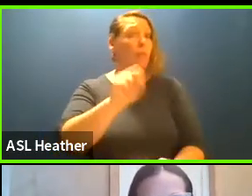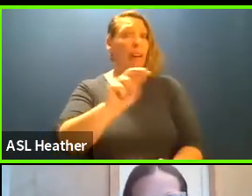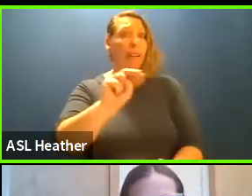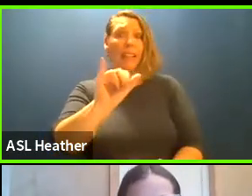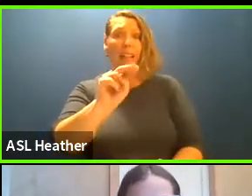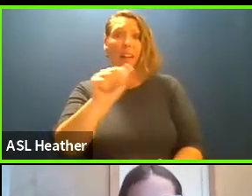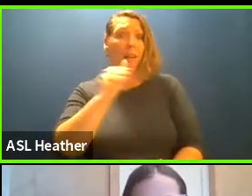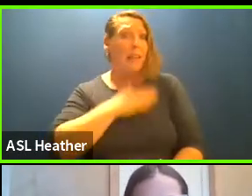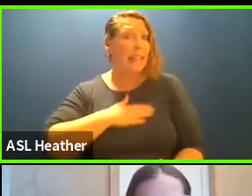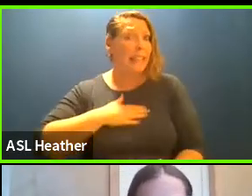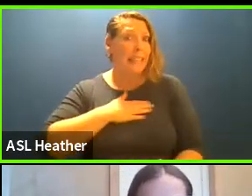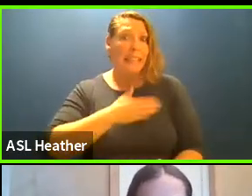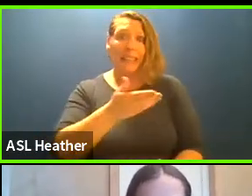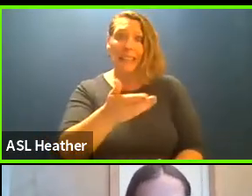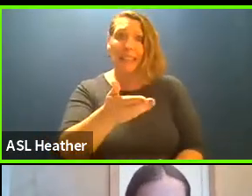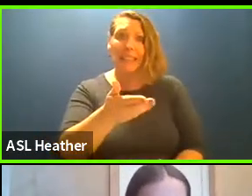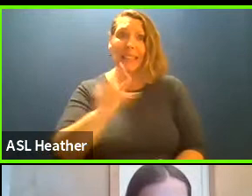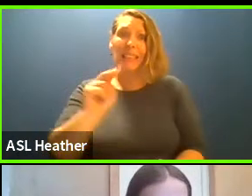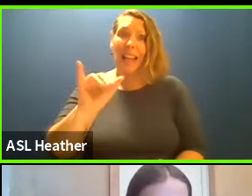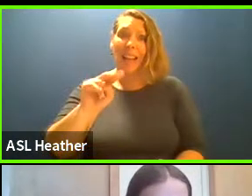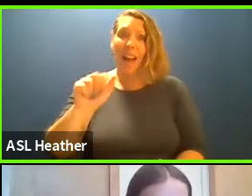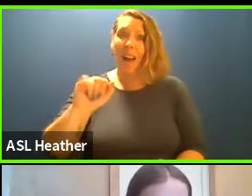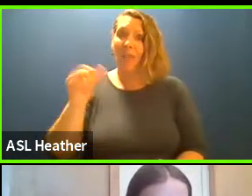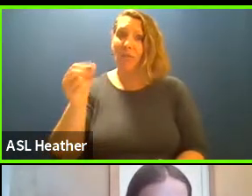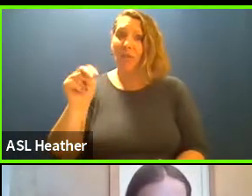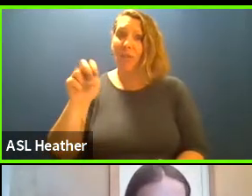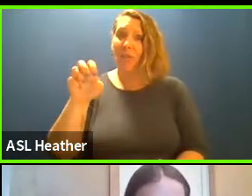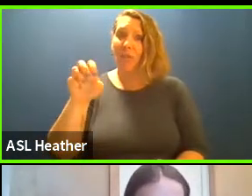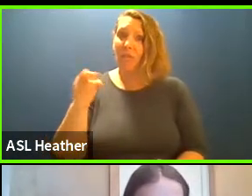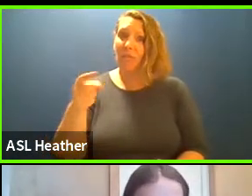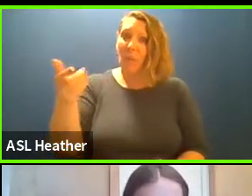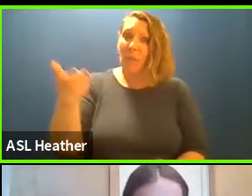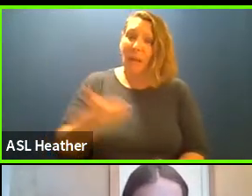please. Nina Jones, welcome.